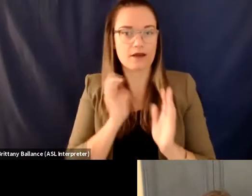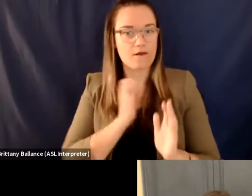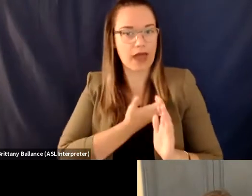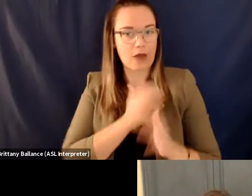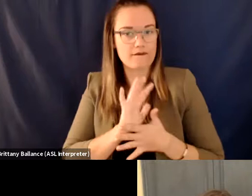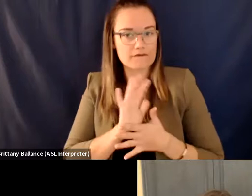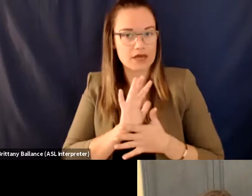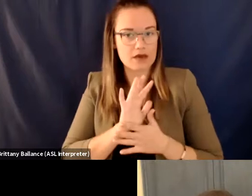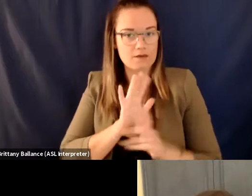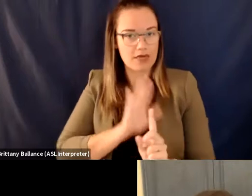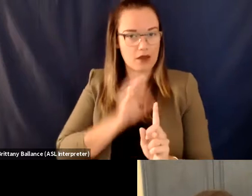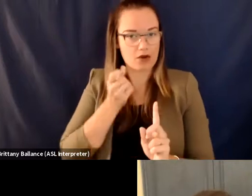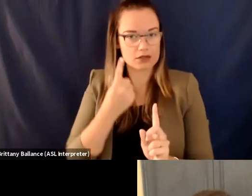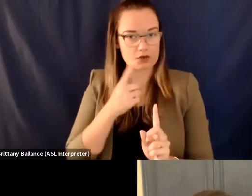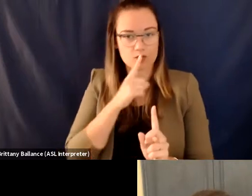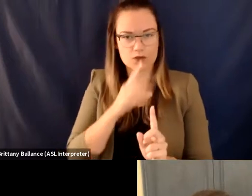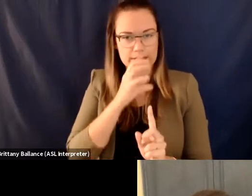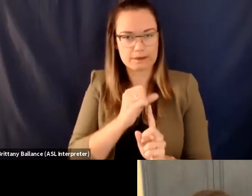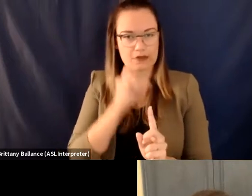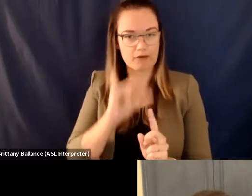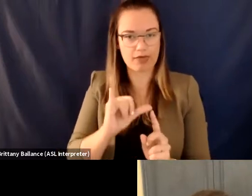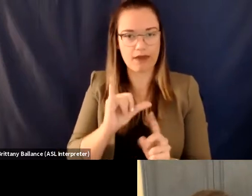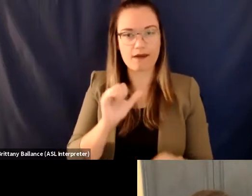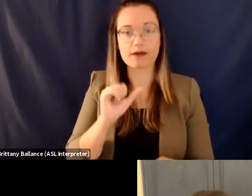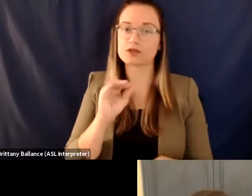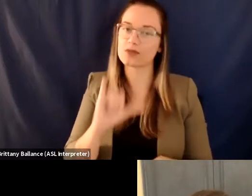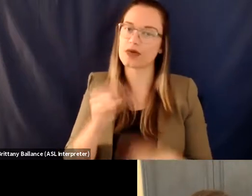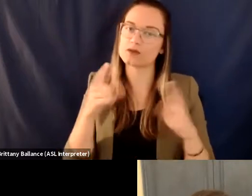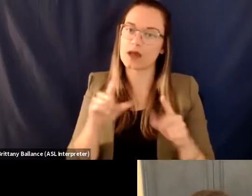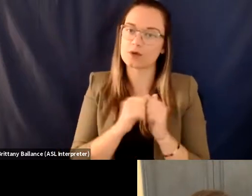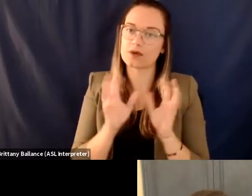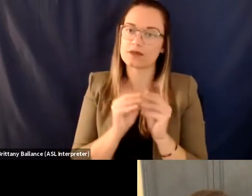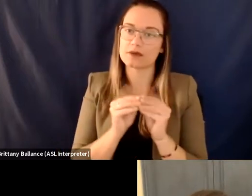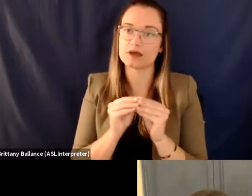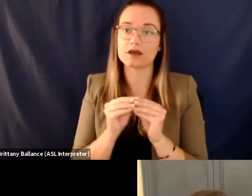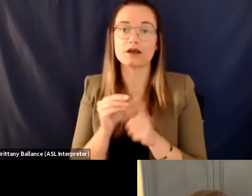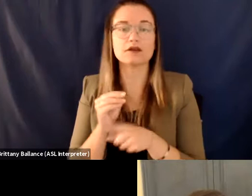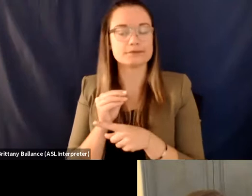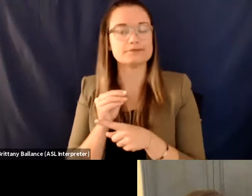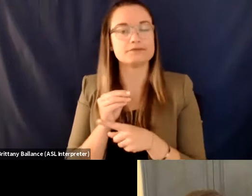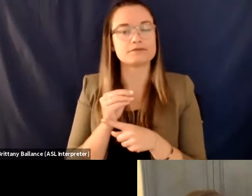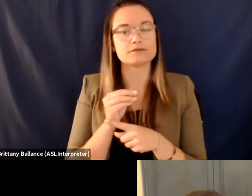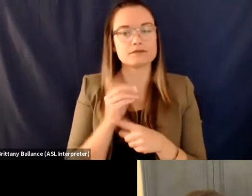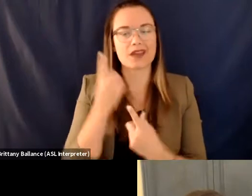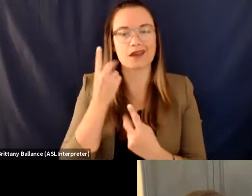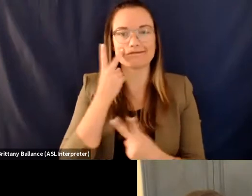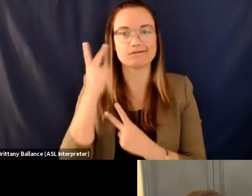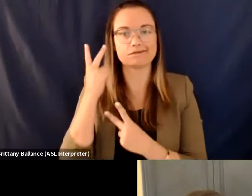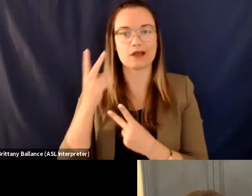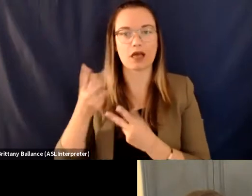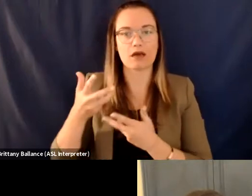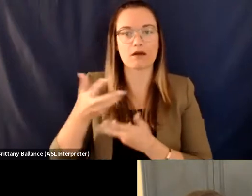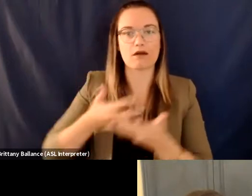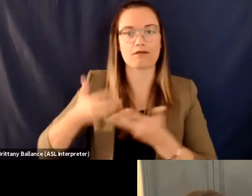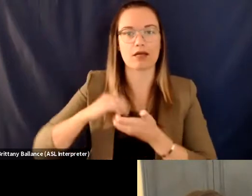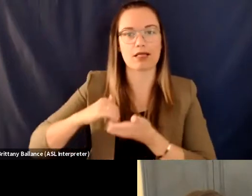was really appealing to us. So that's what happened in that meeting. And I wanted to say, I mean, thinking back to the collaboration with